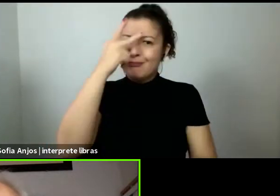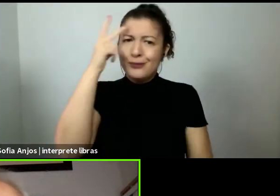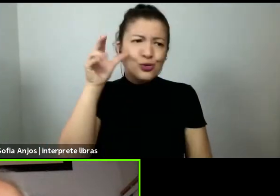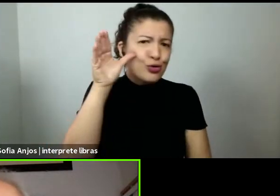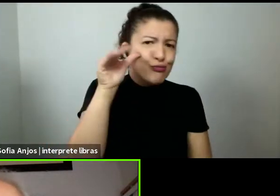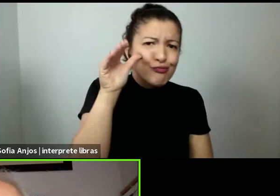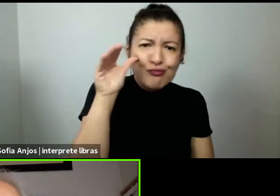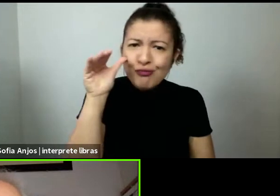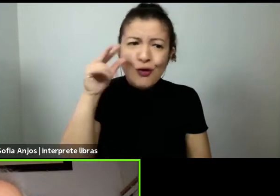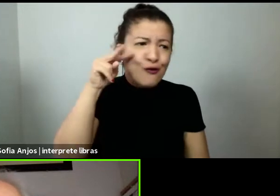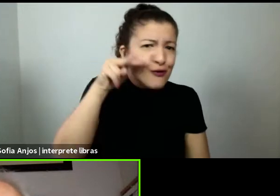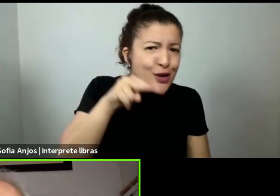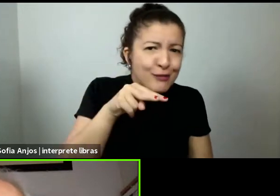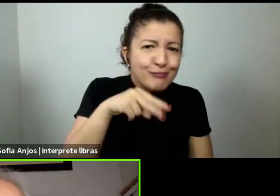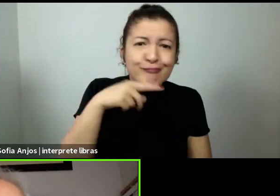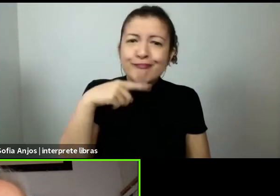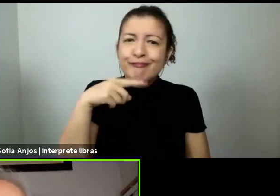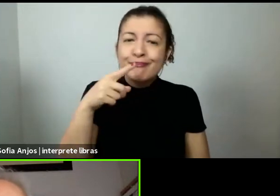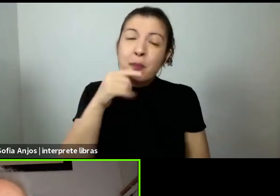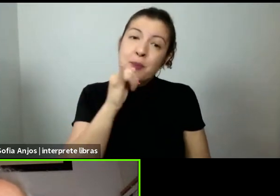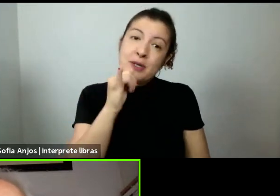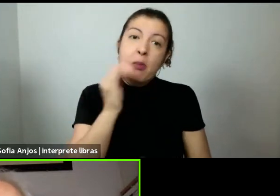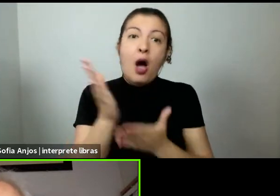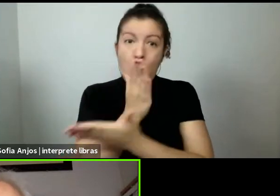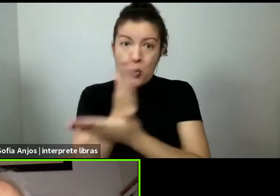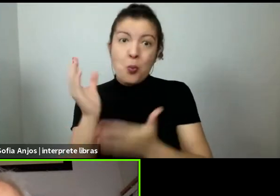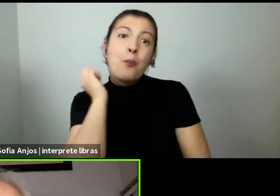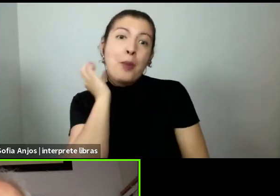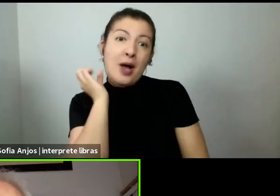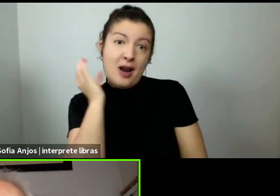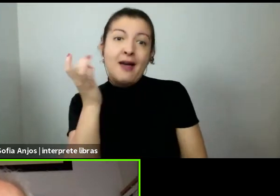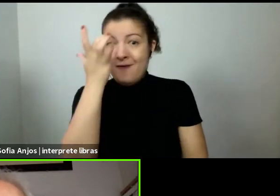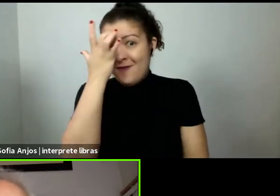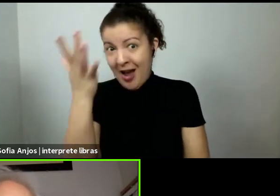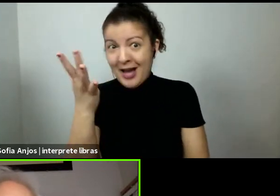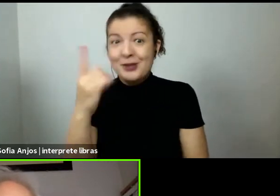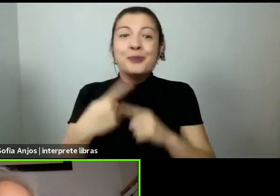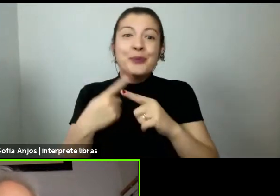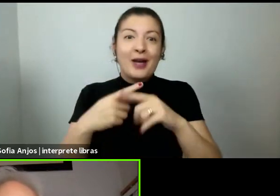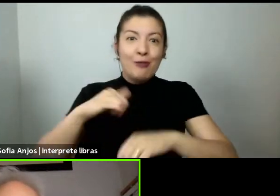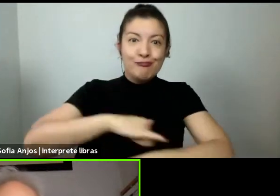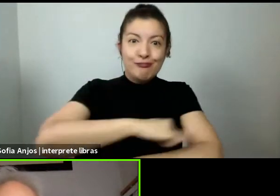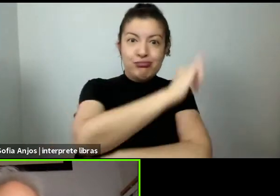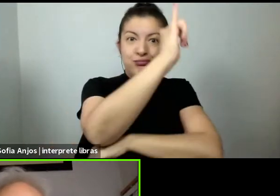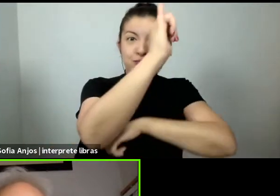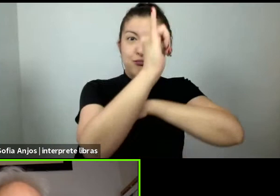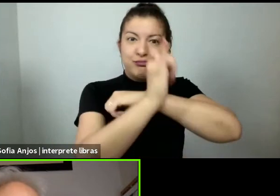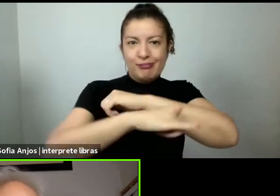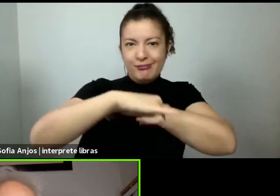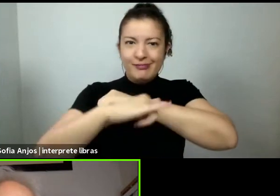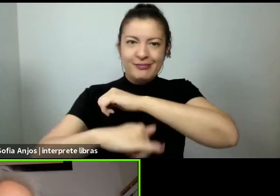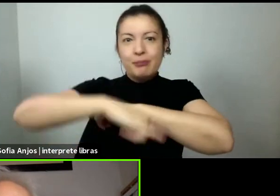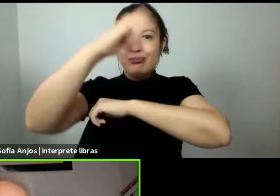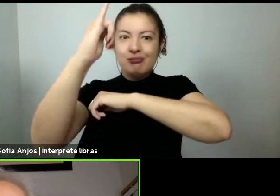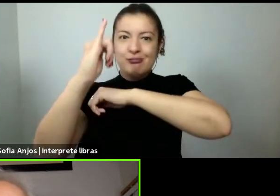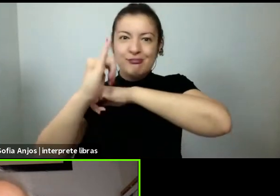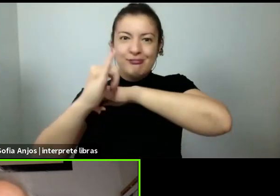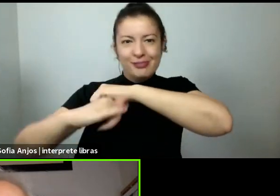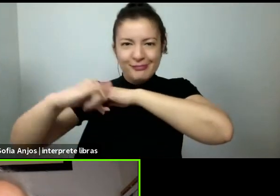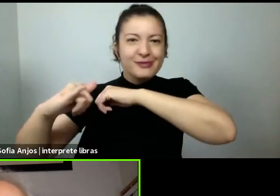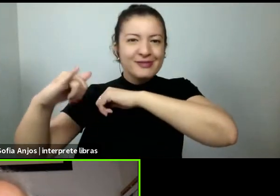and you can sell that. Sometimes you have to take other species to sell protection for one species.